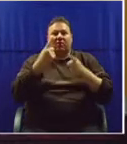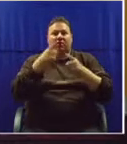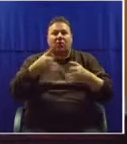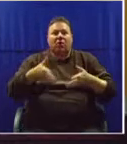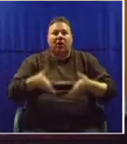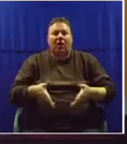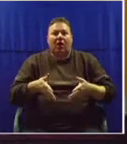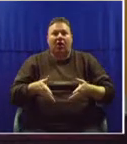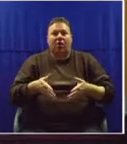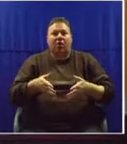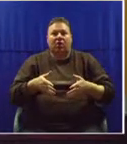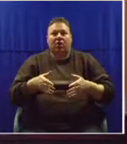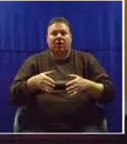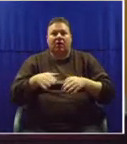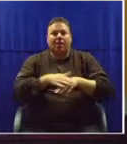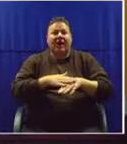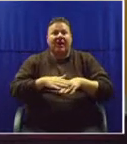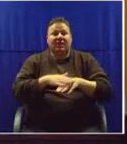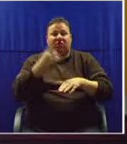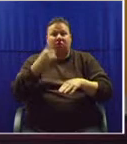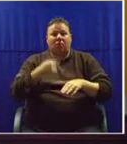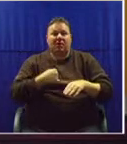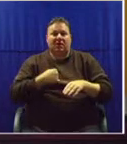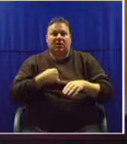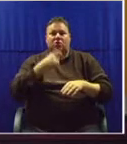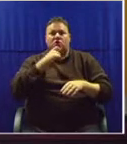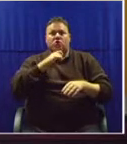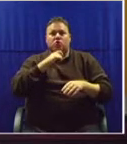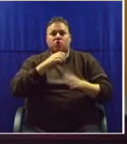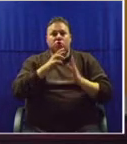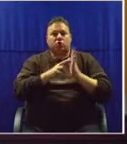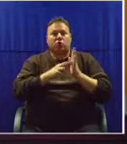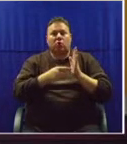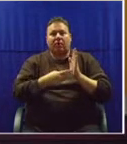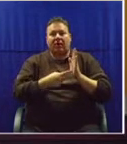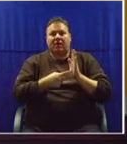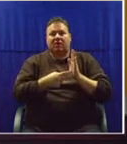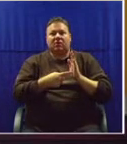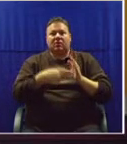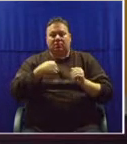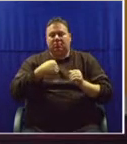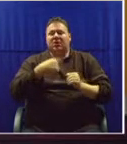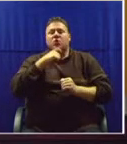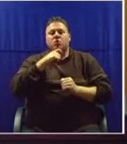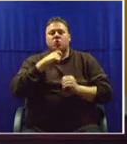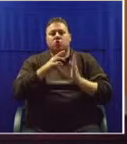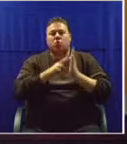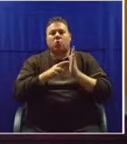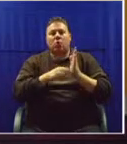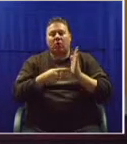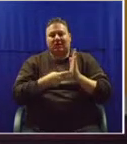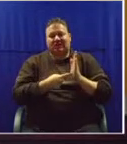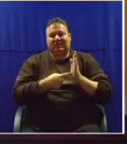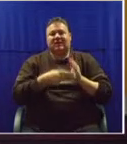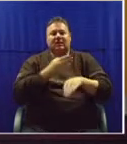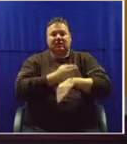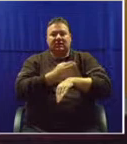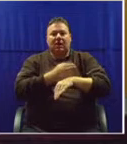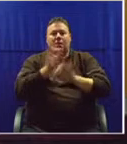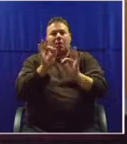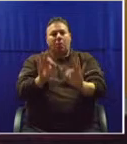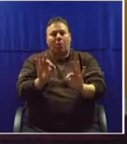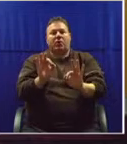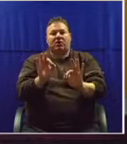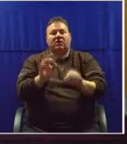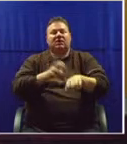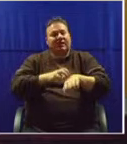there is no basis for me to use that rule. I will use that rule when the time comes and it